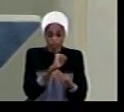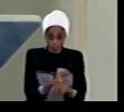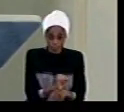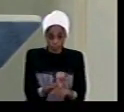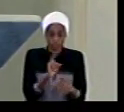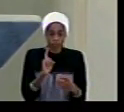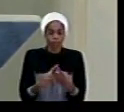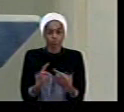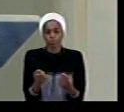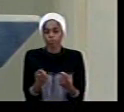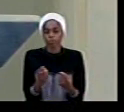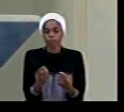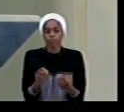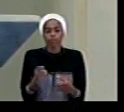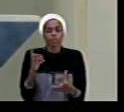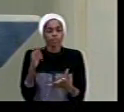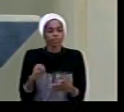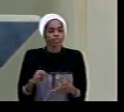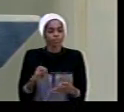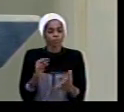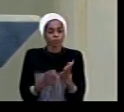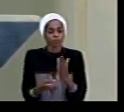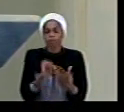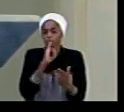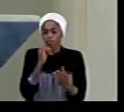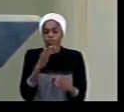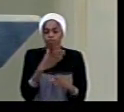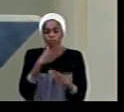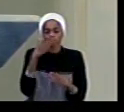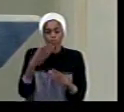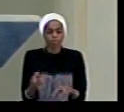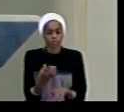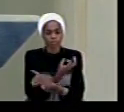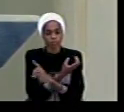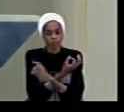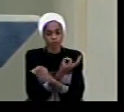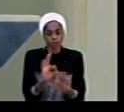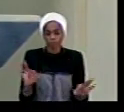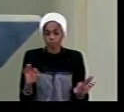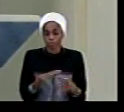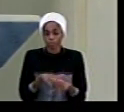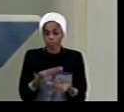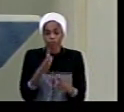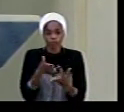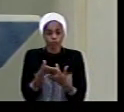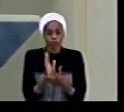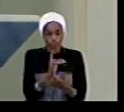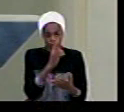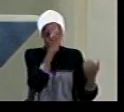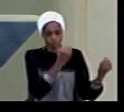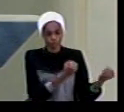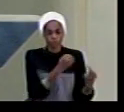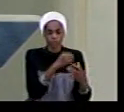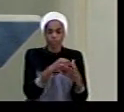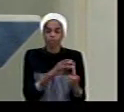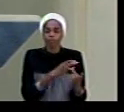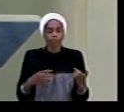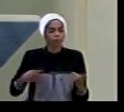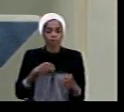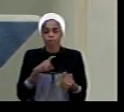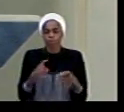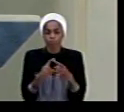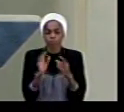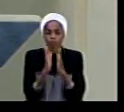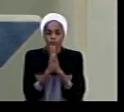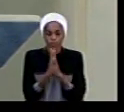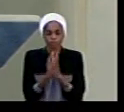is total freedom through faith in Christ. We are going to pray that